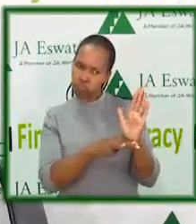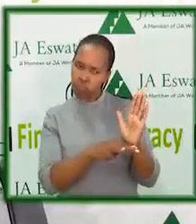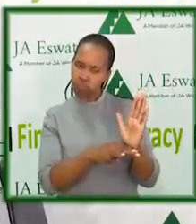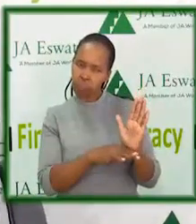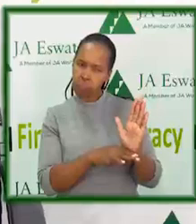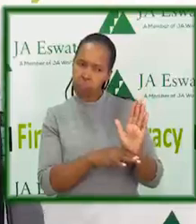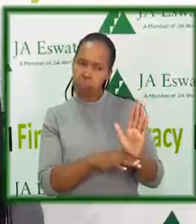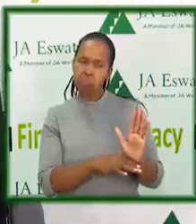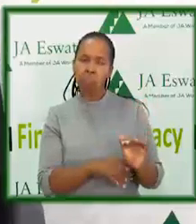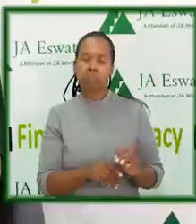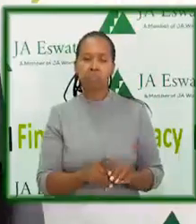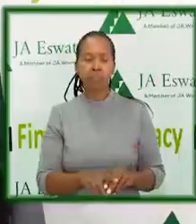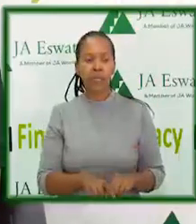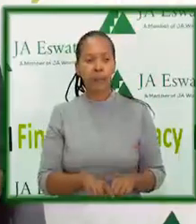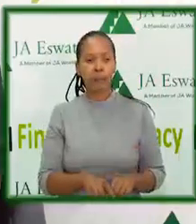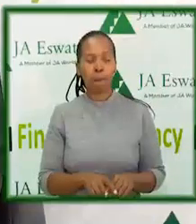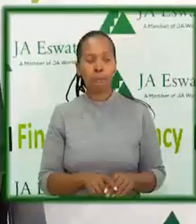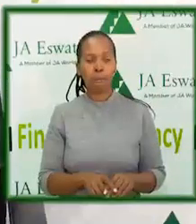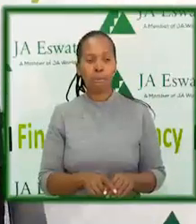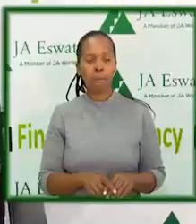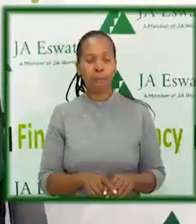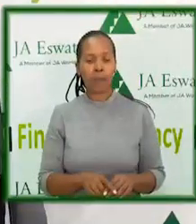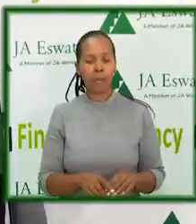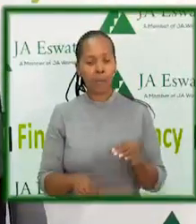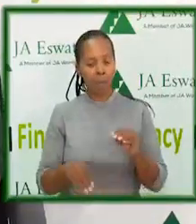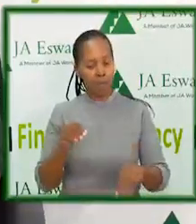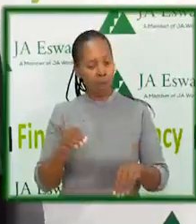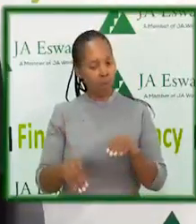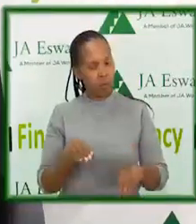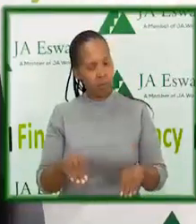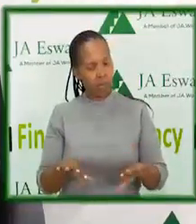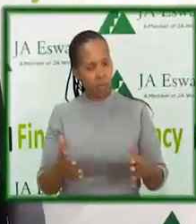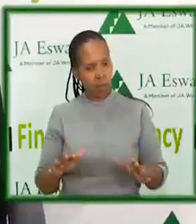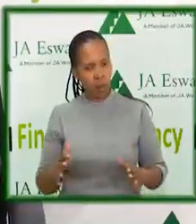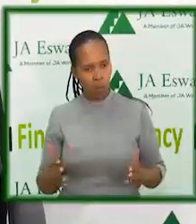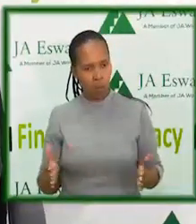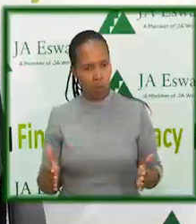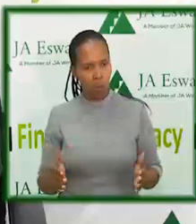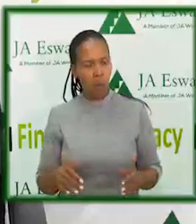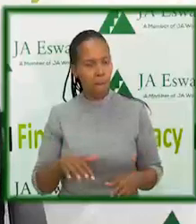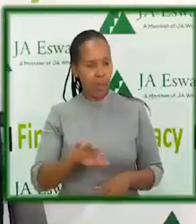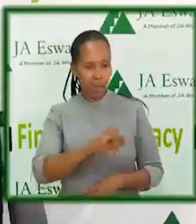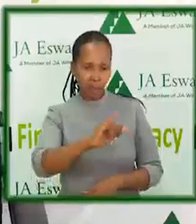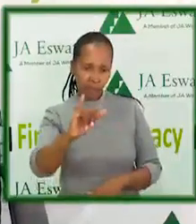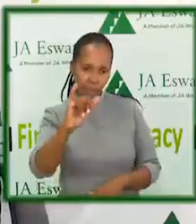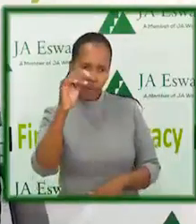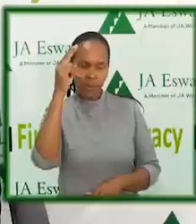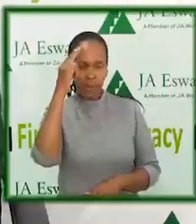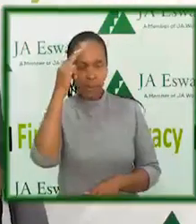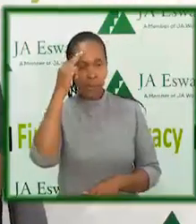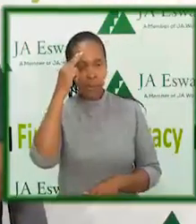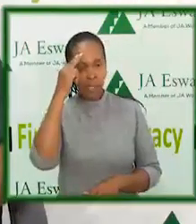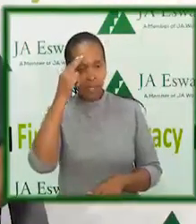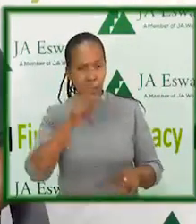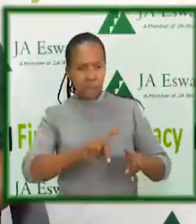the voting process. But before we go there, we need to understand that there is a